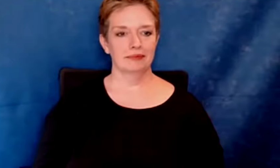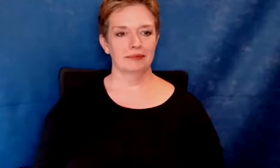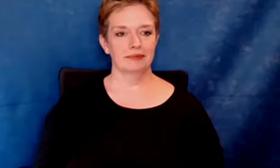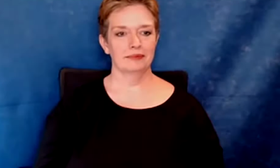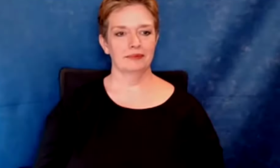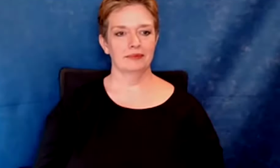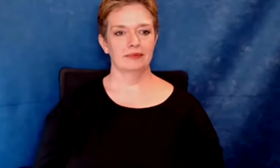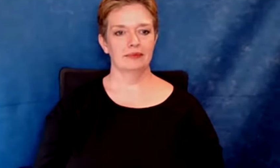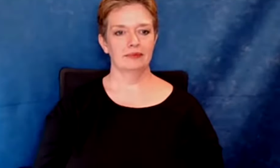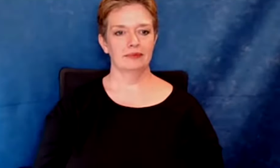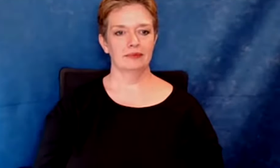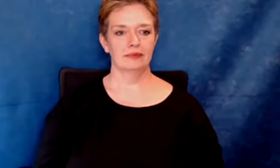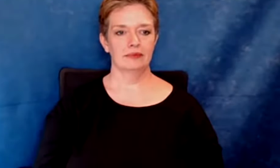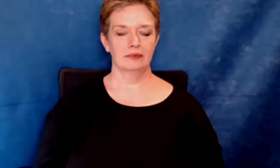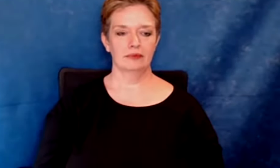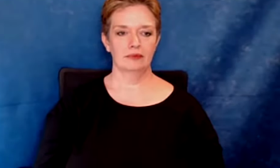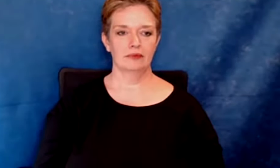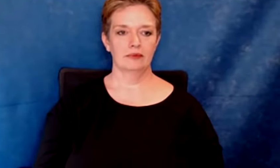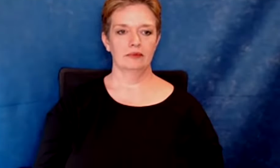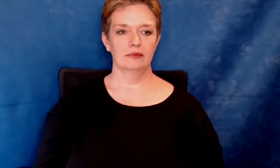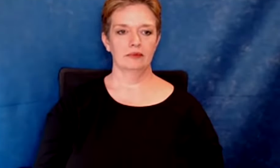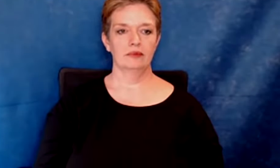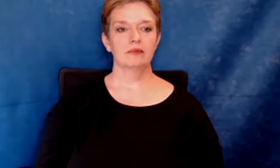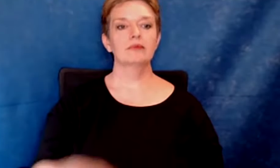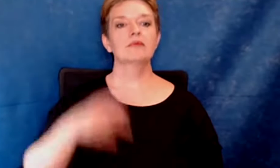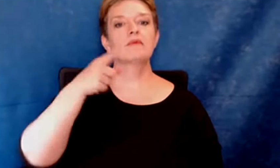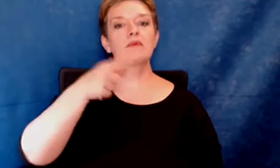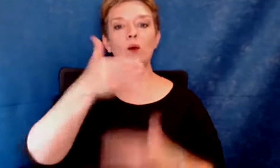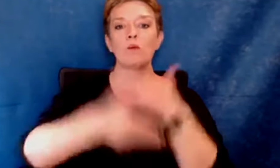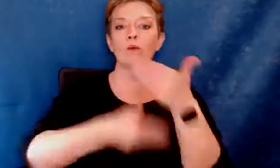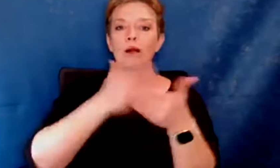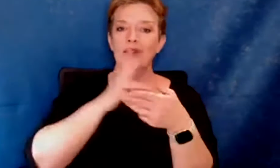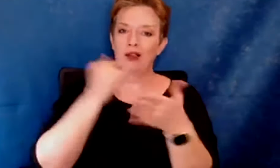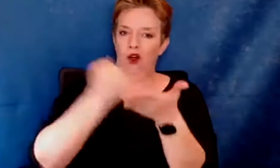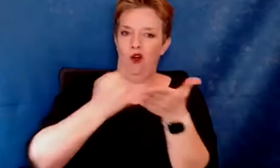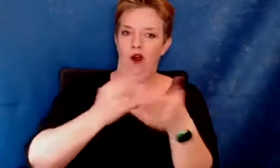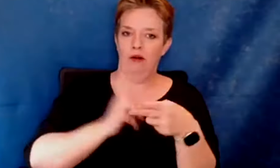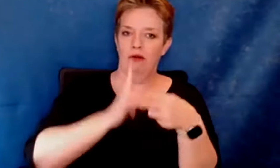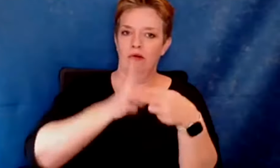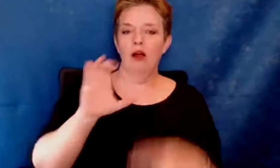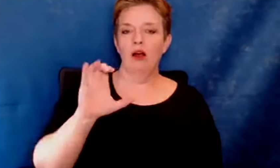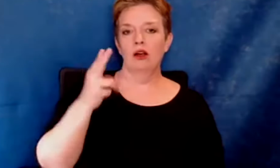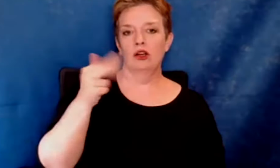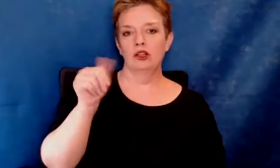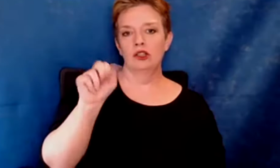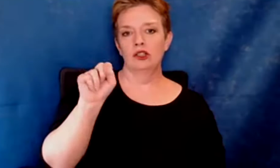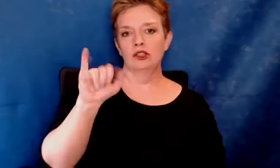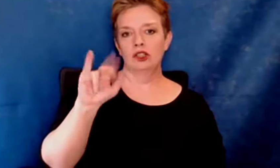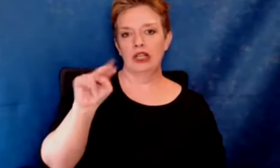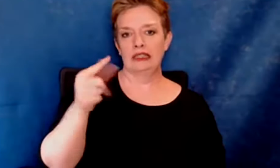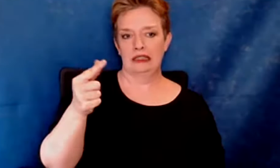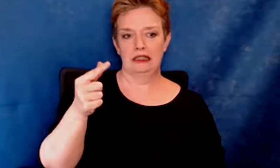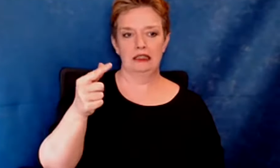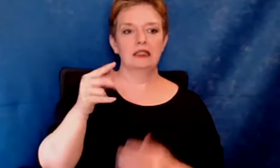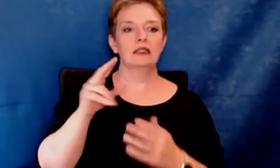accomplished this piece with a technique that's called chasing. It's where you use a